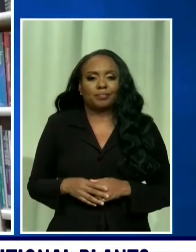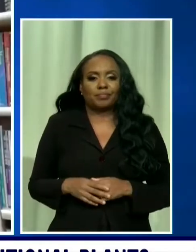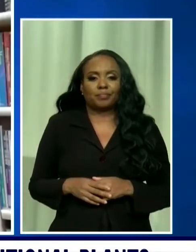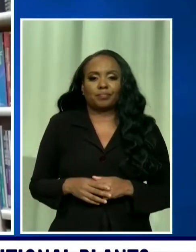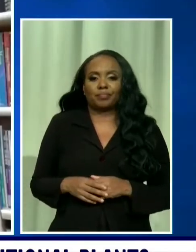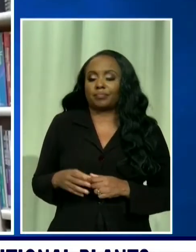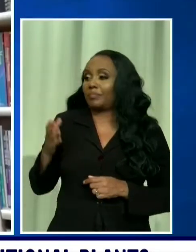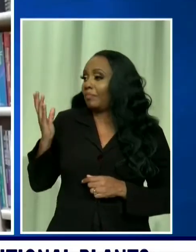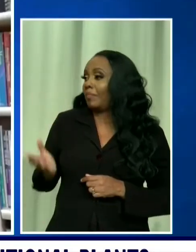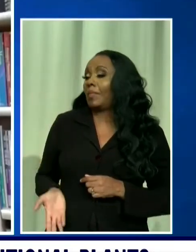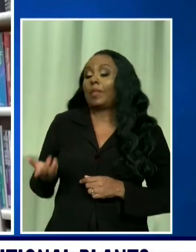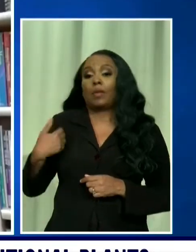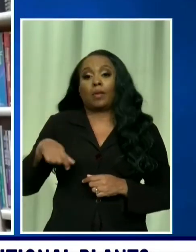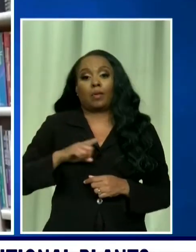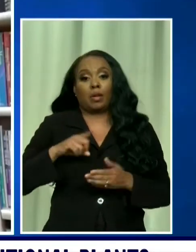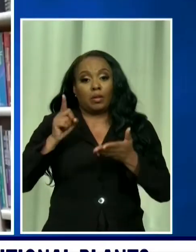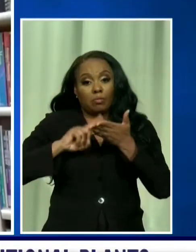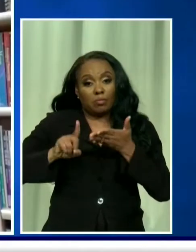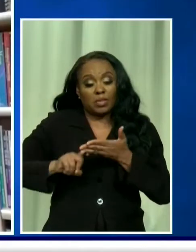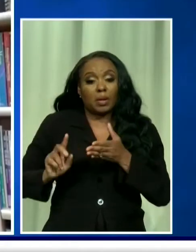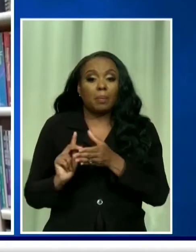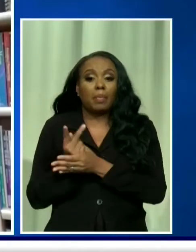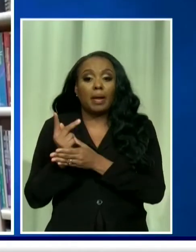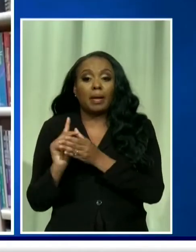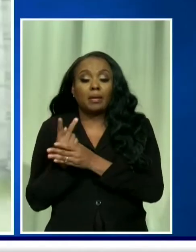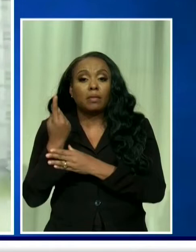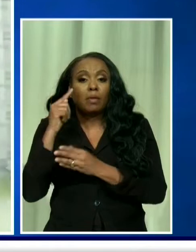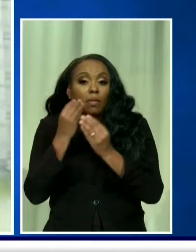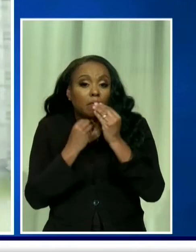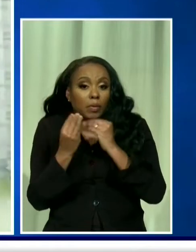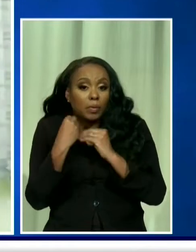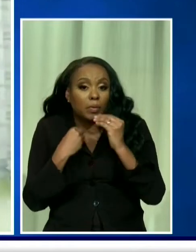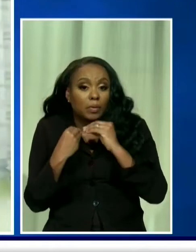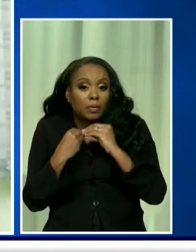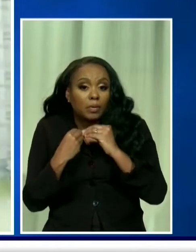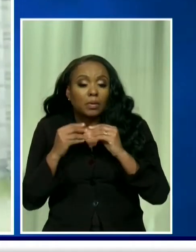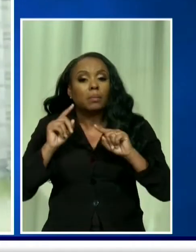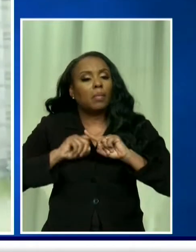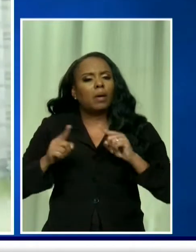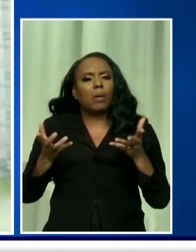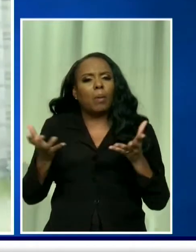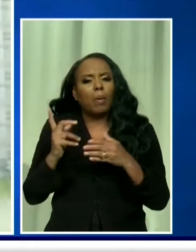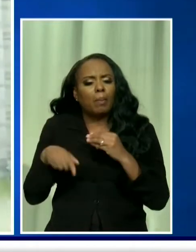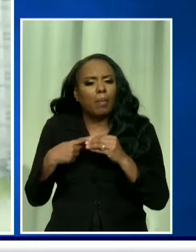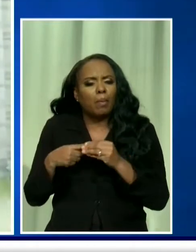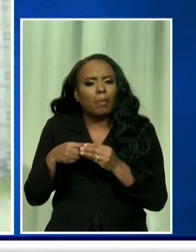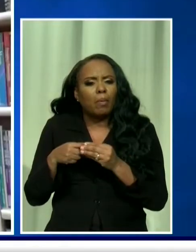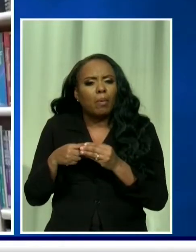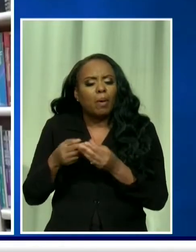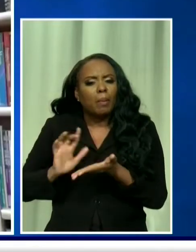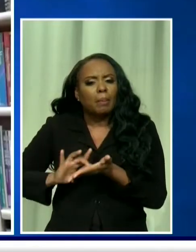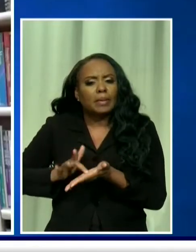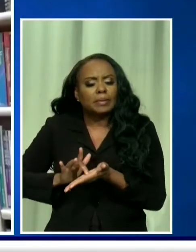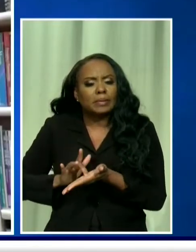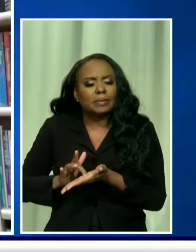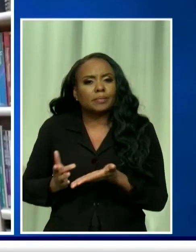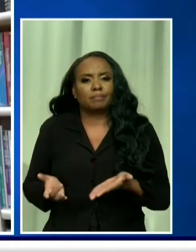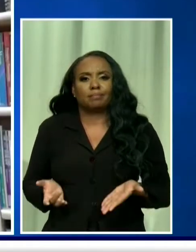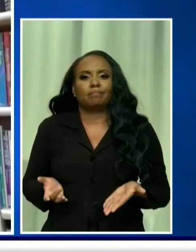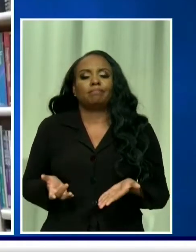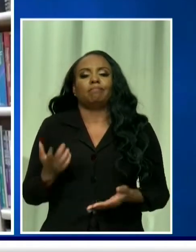been researching plants for foods, but let's speak about the medicines. We know with our